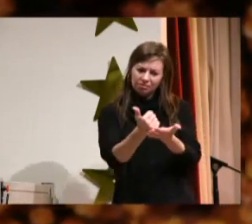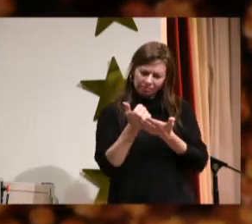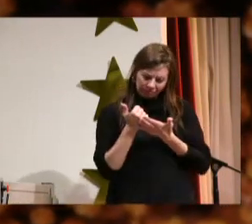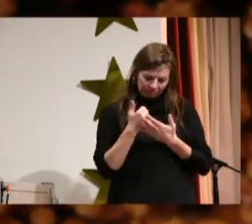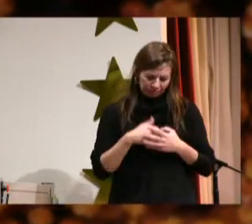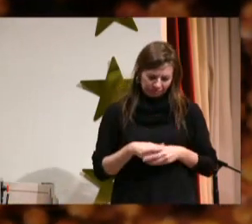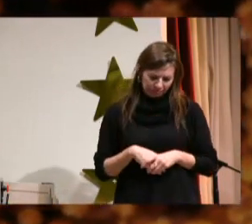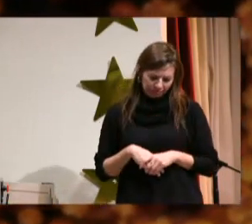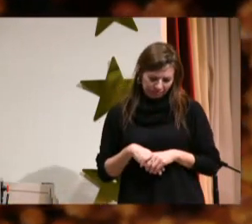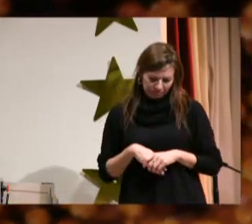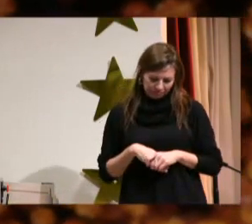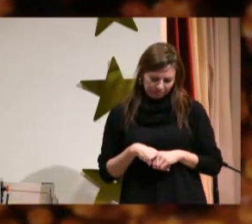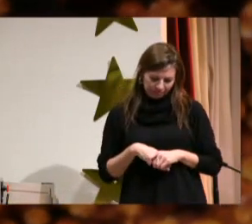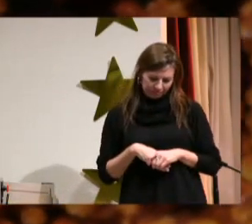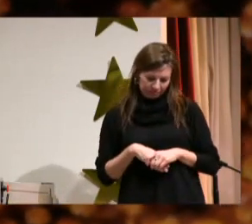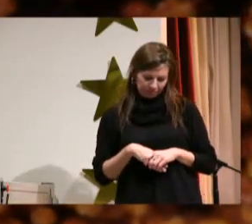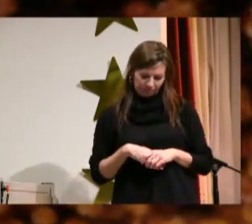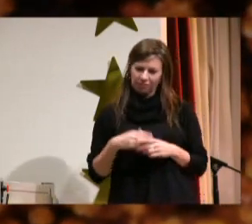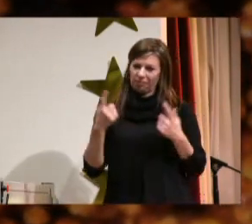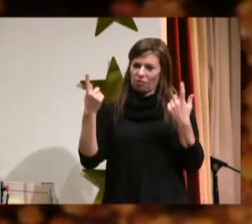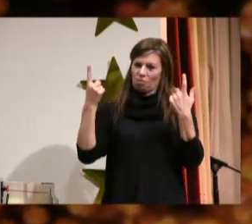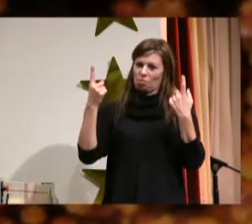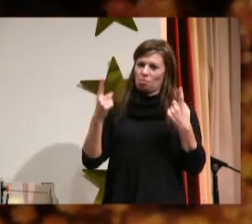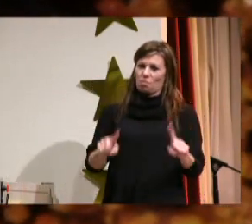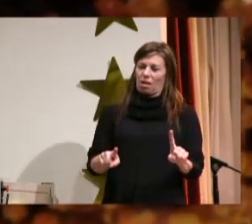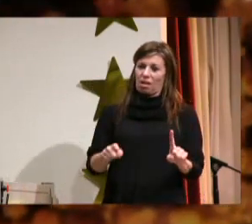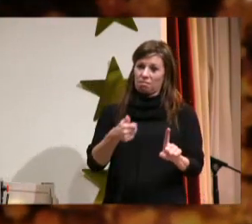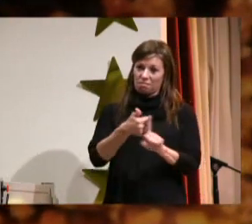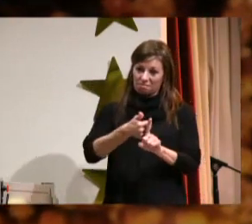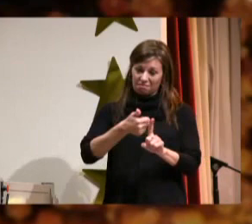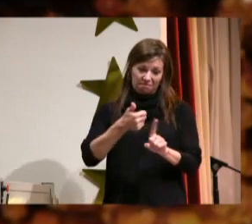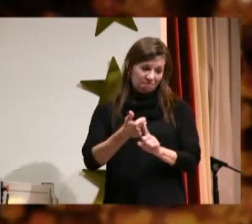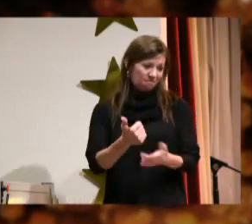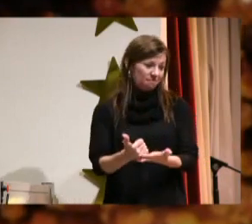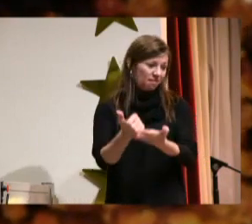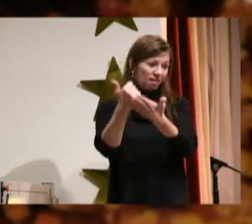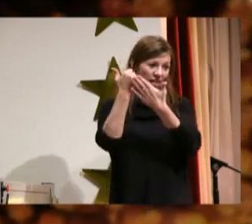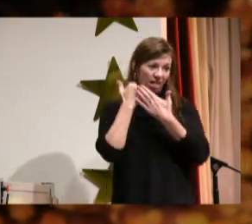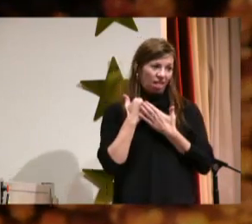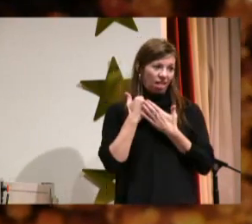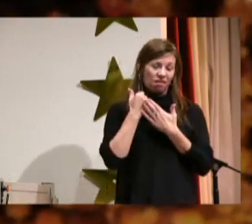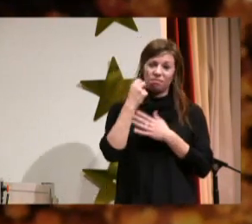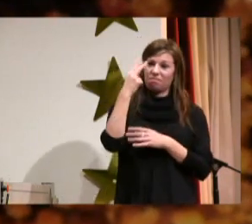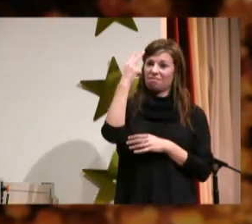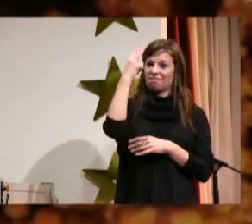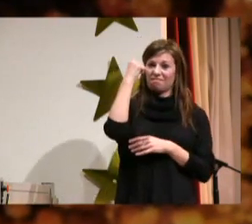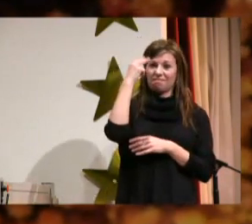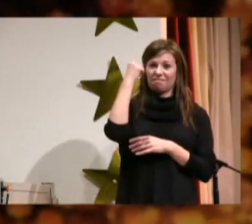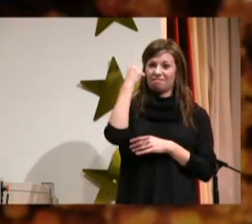please. But somehow he winds up knocking me